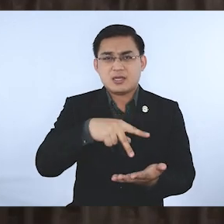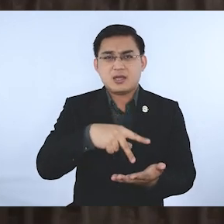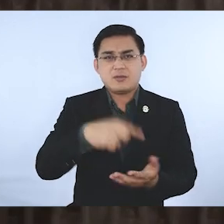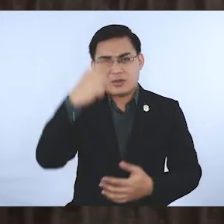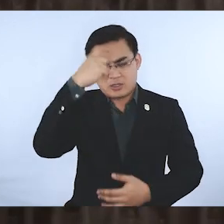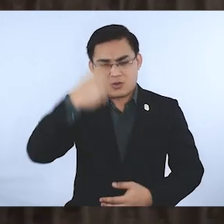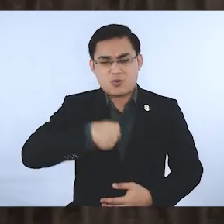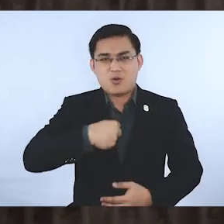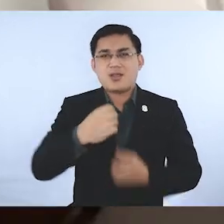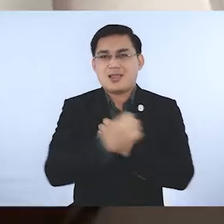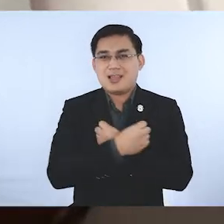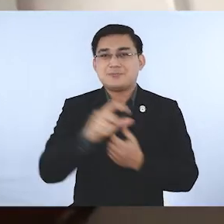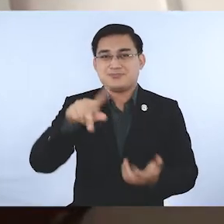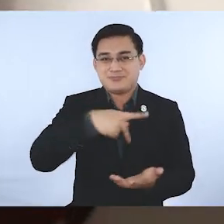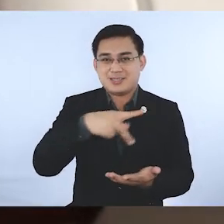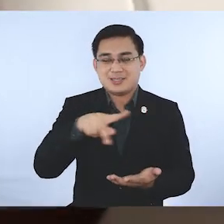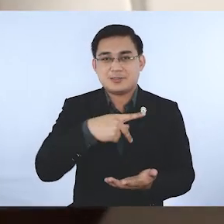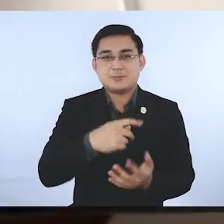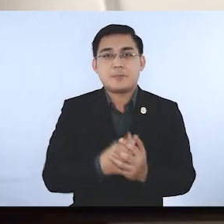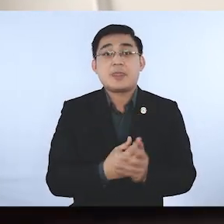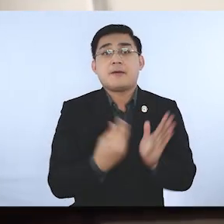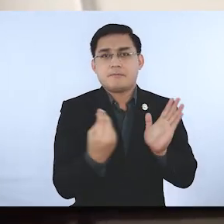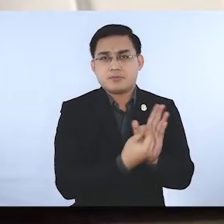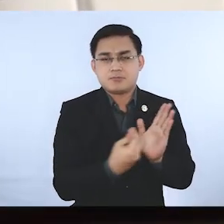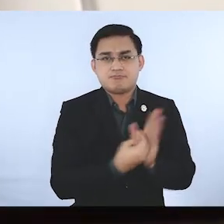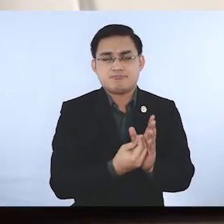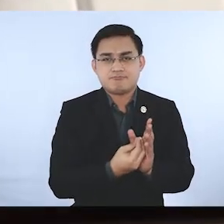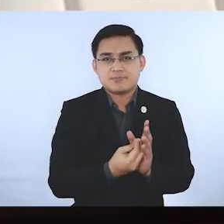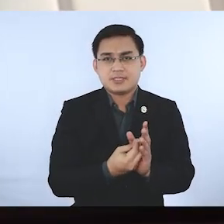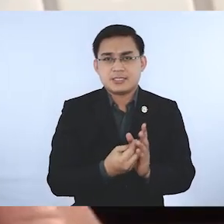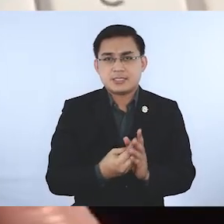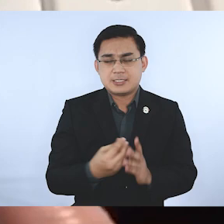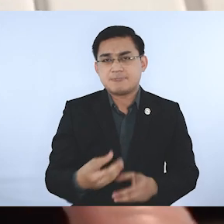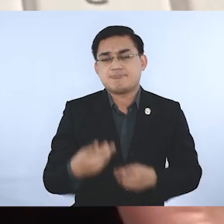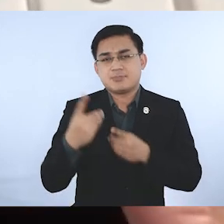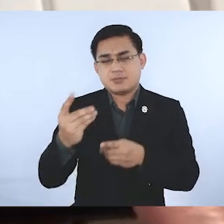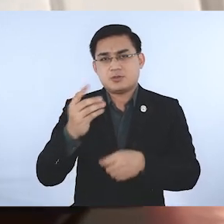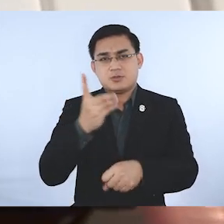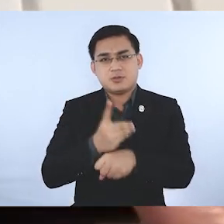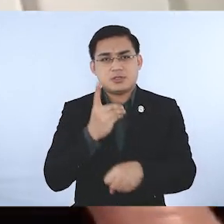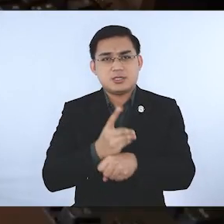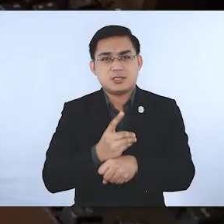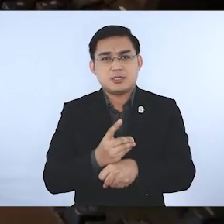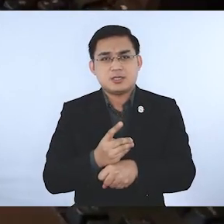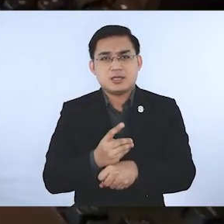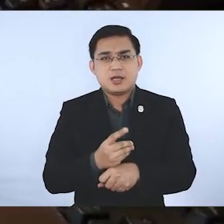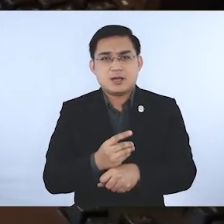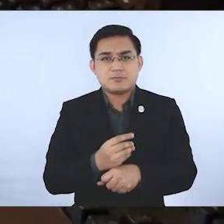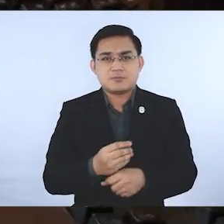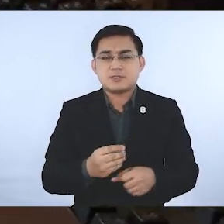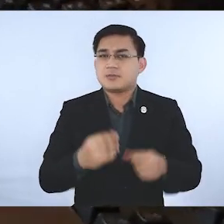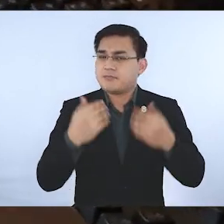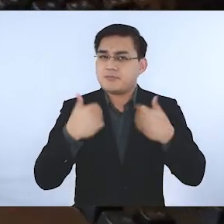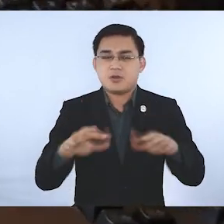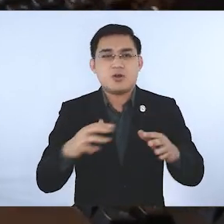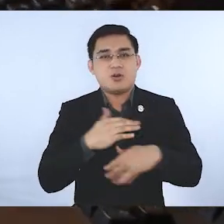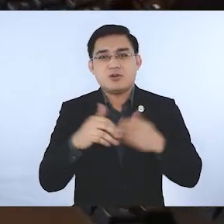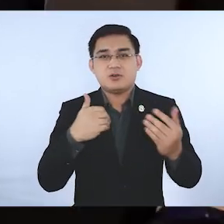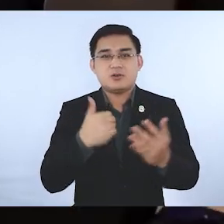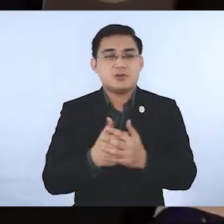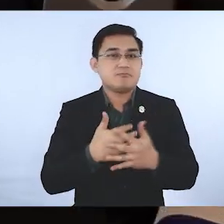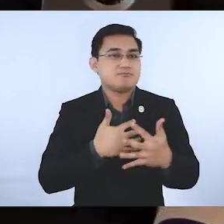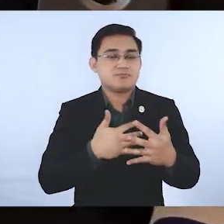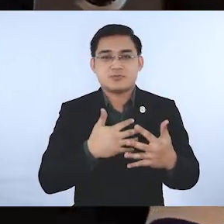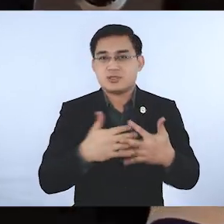I love to dance. This proves that one's dedication and love for their duty can overcome any obstacle and